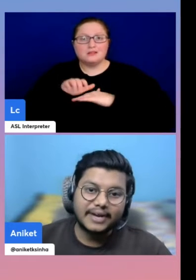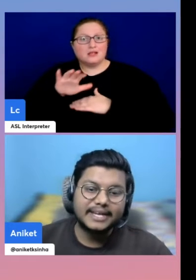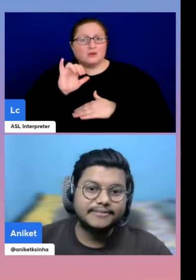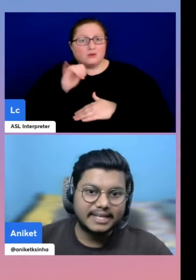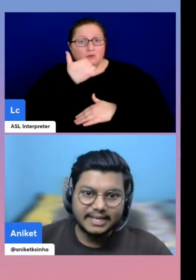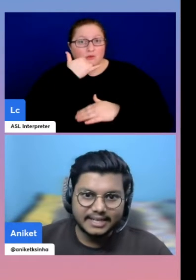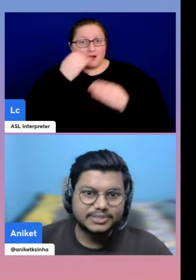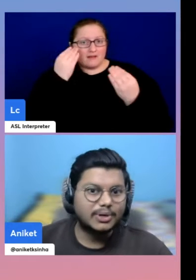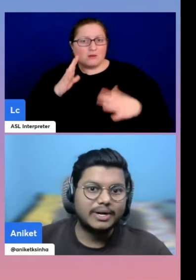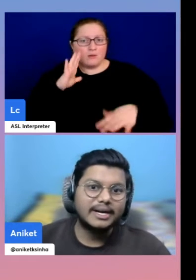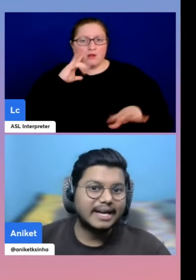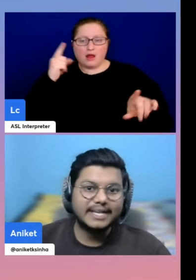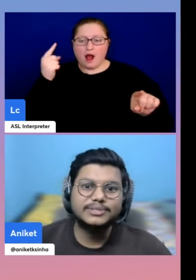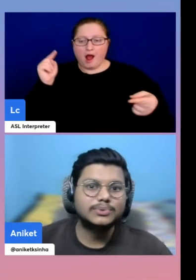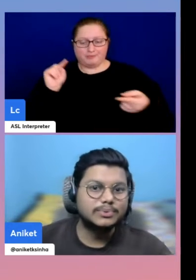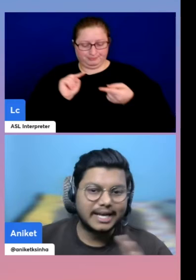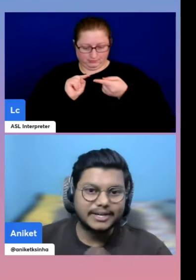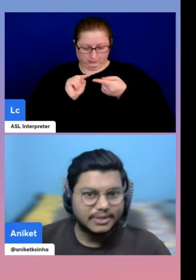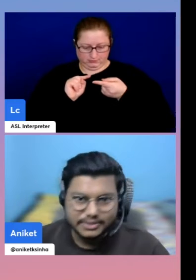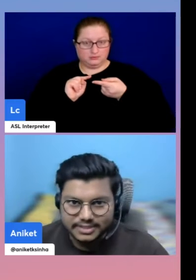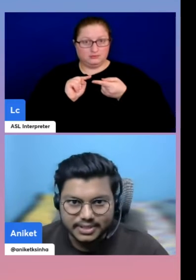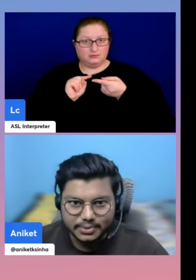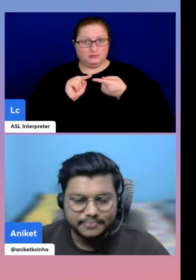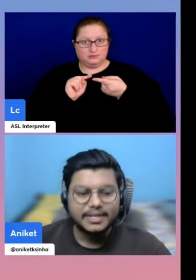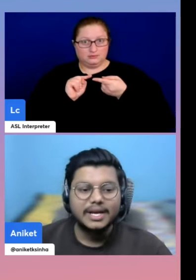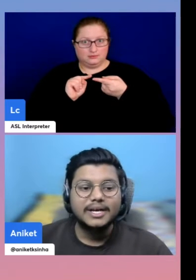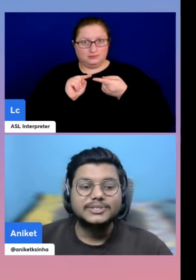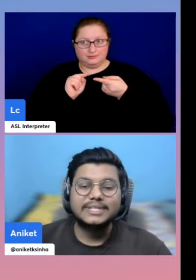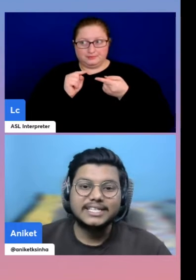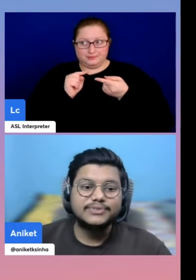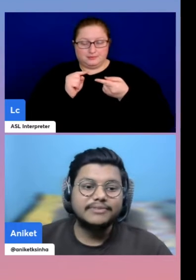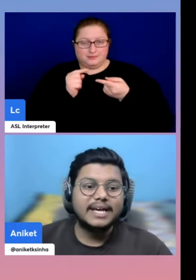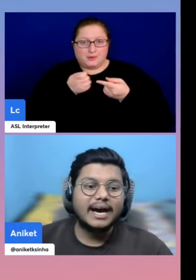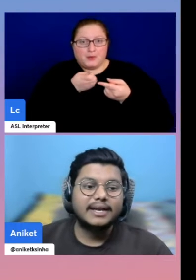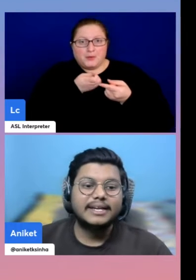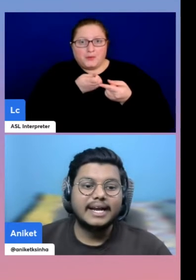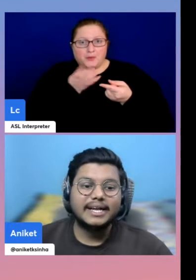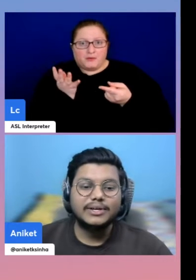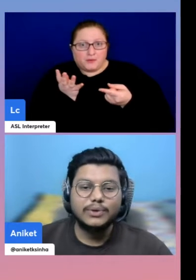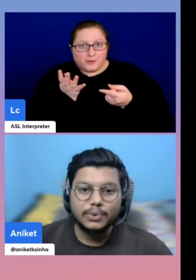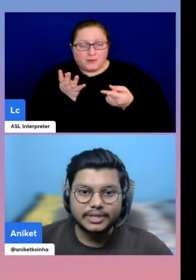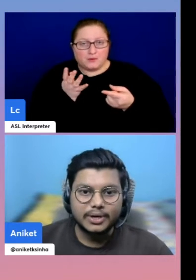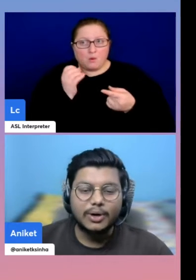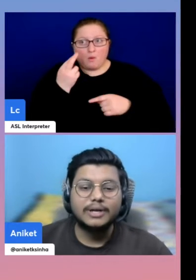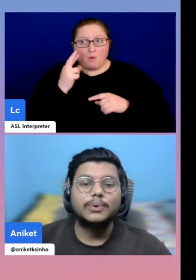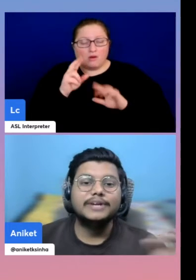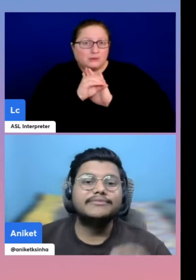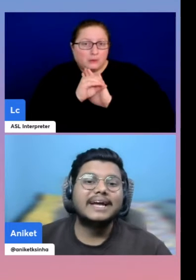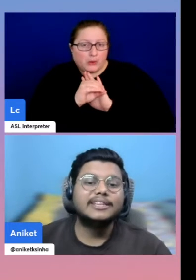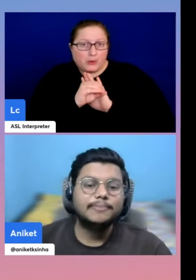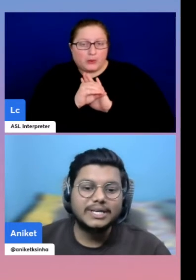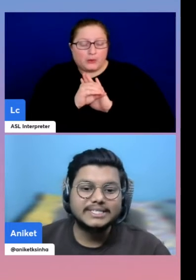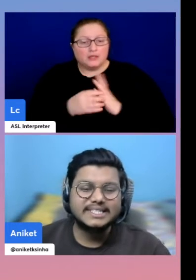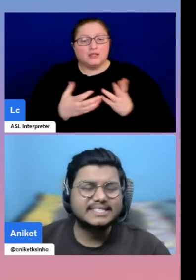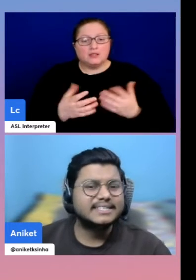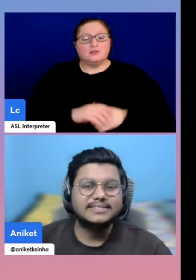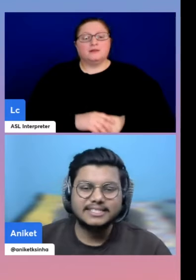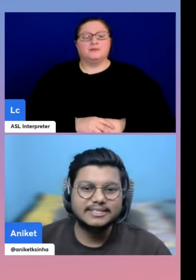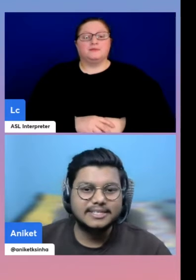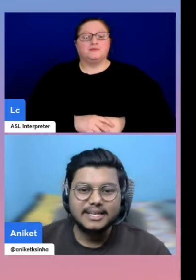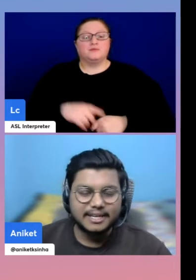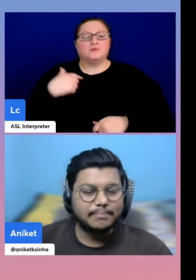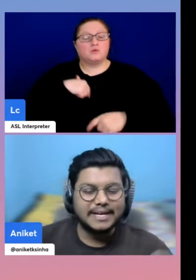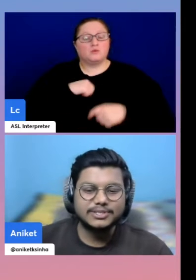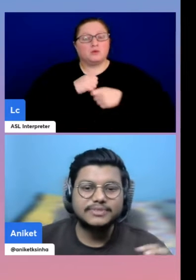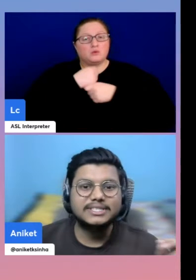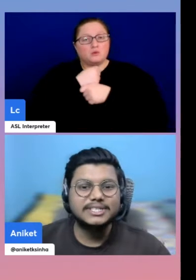be very very less or next to like zero. So that's why we are creating code or codifying the policies in